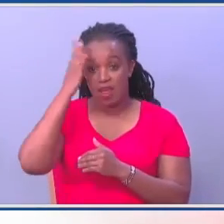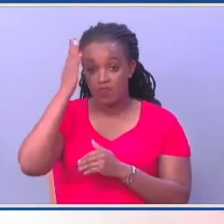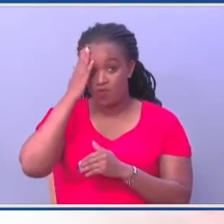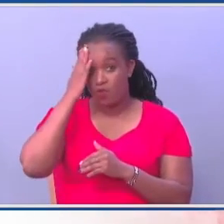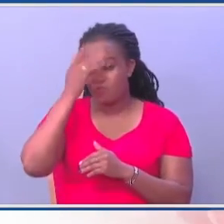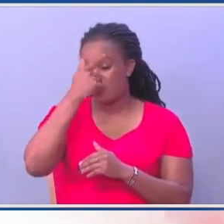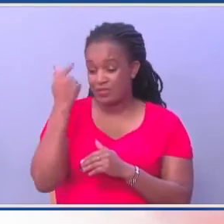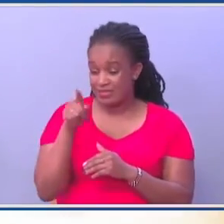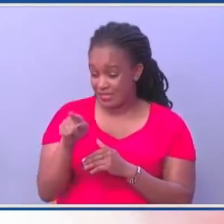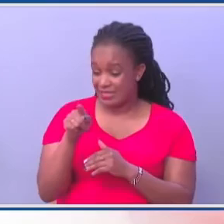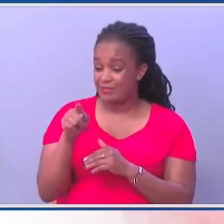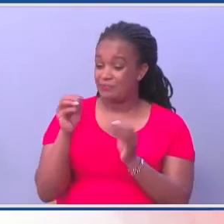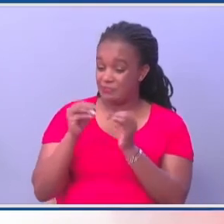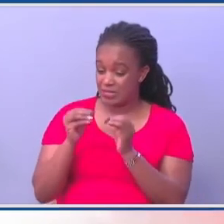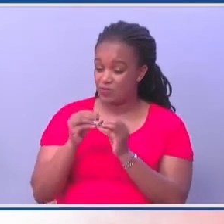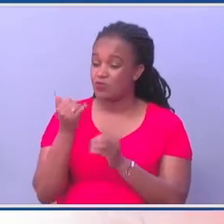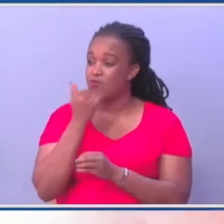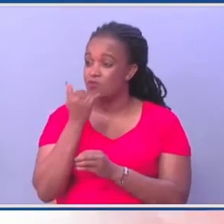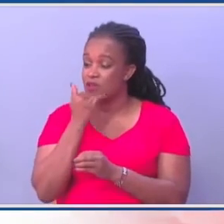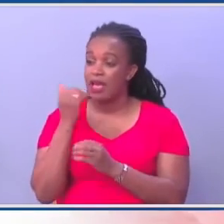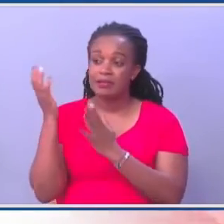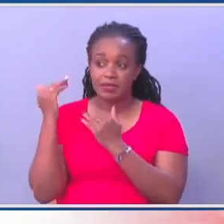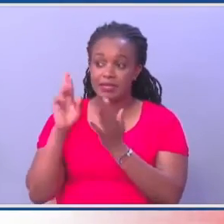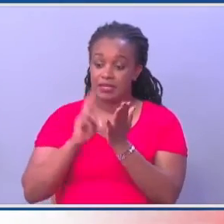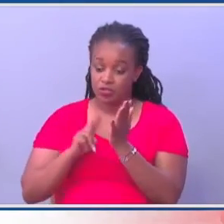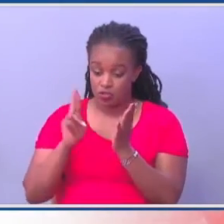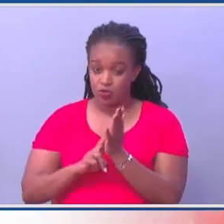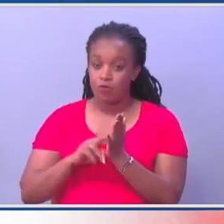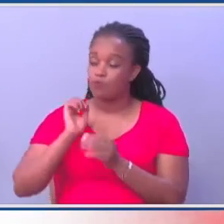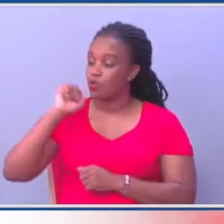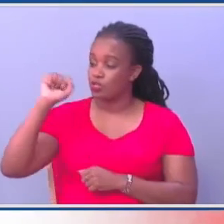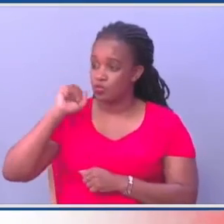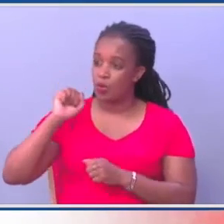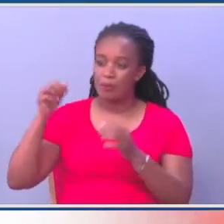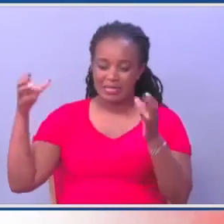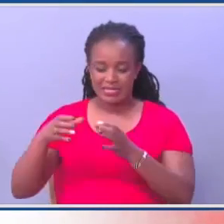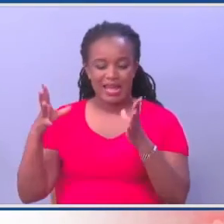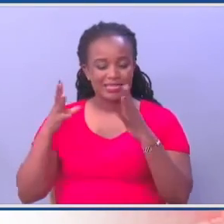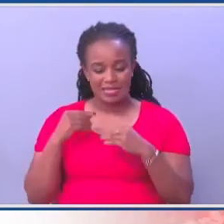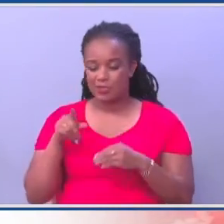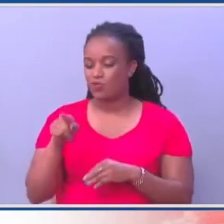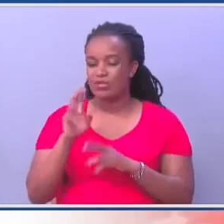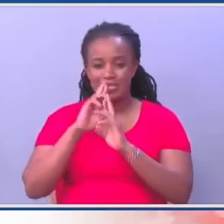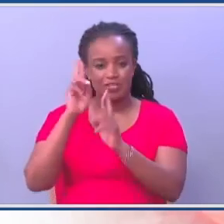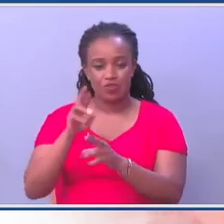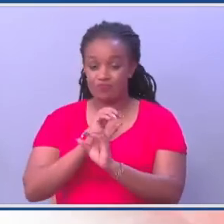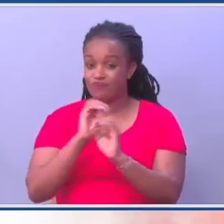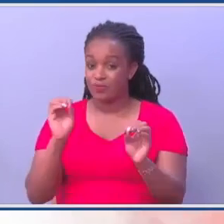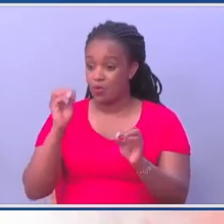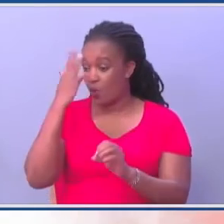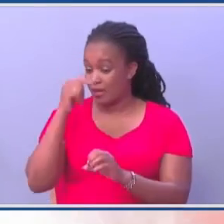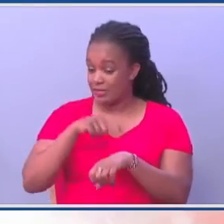was illegal, I expect the Registrar of Political Parties not to accept those returns. Because if he accepts those returns, he'll be going